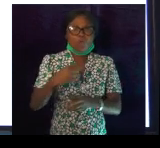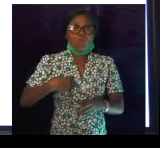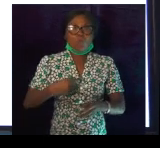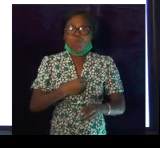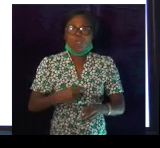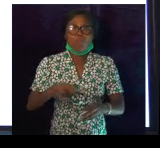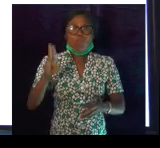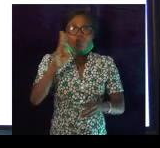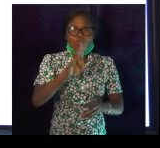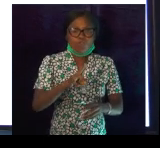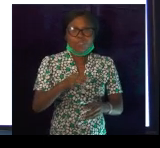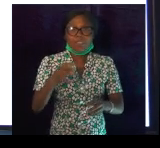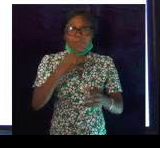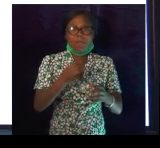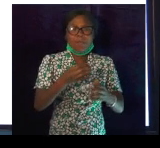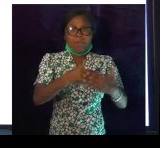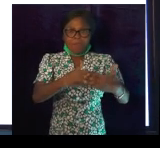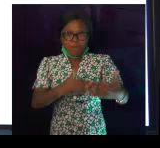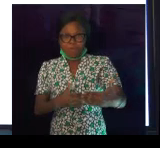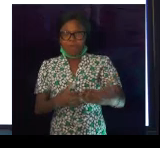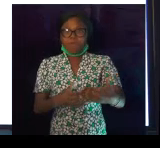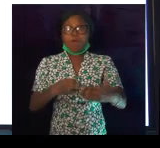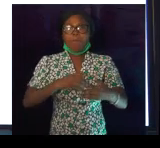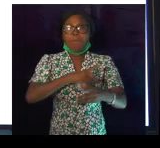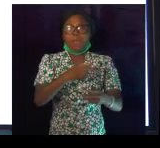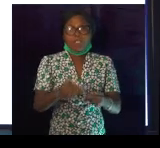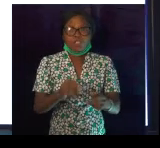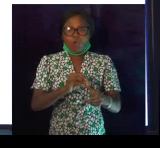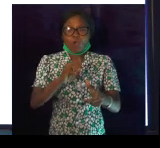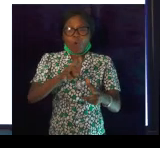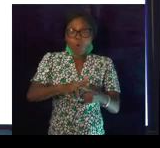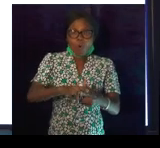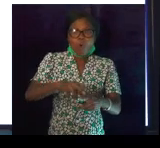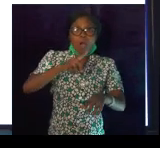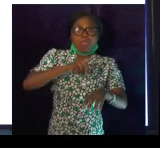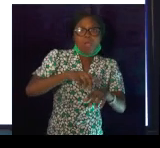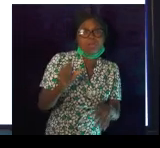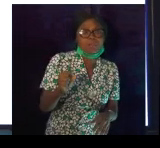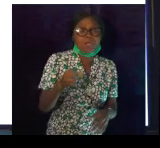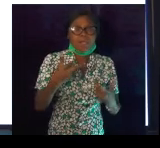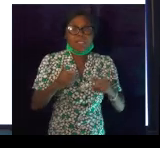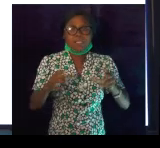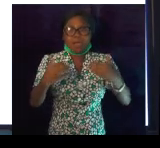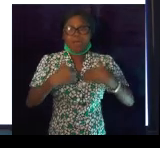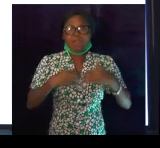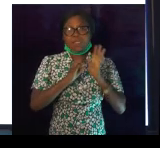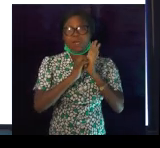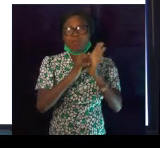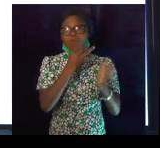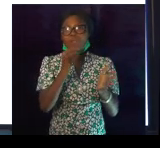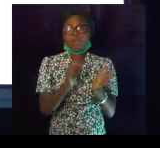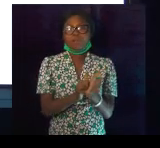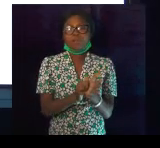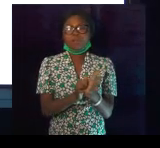them before places or times. Let's have examples of that.